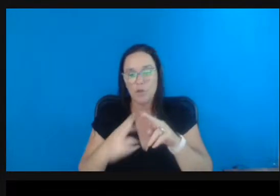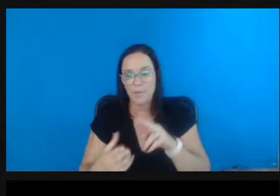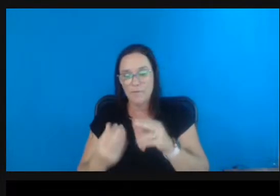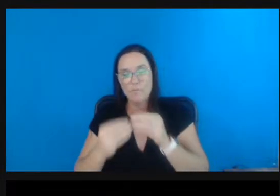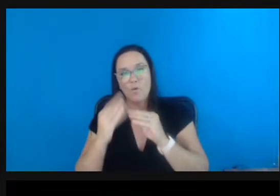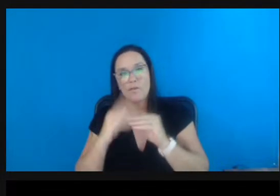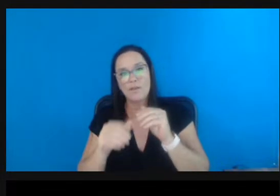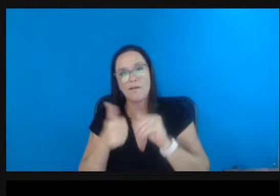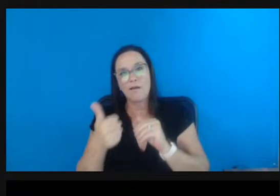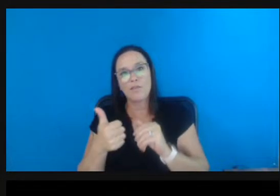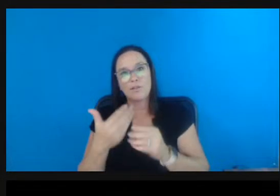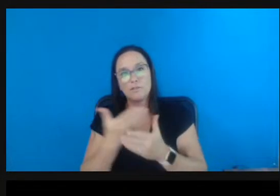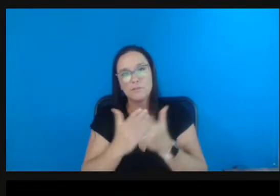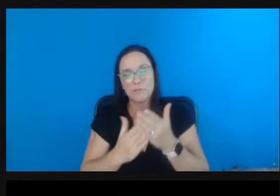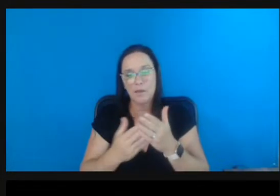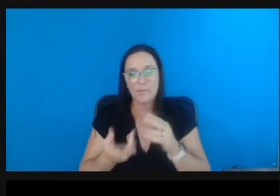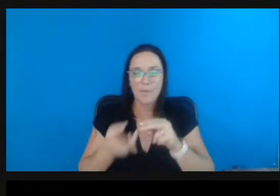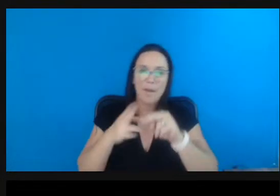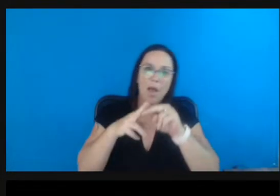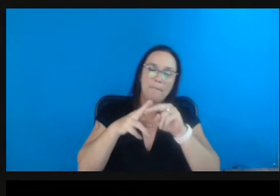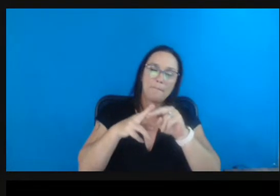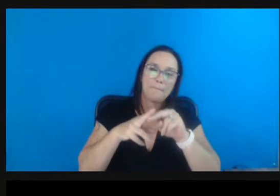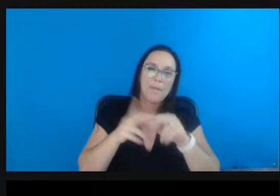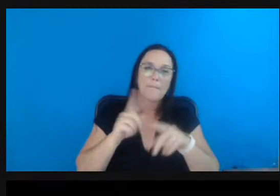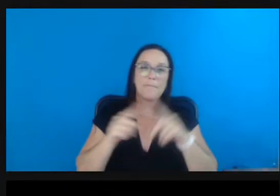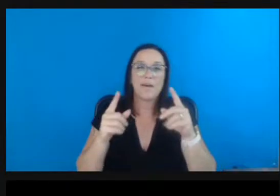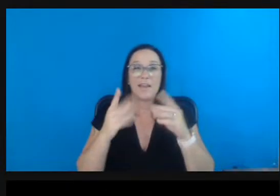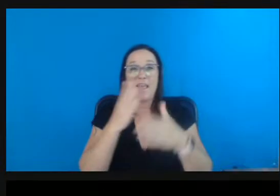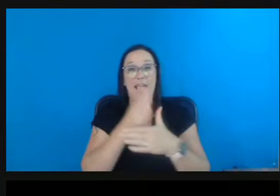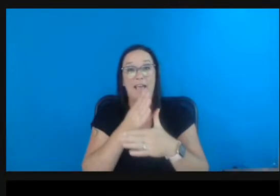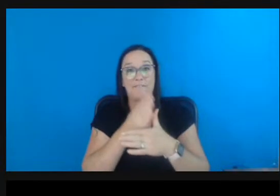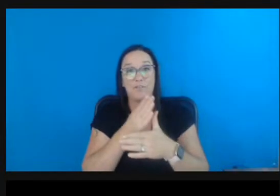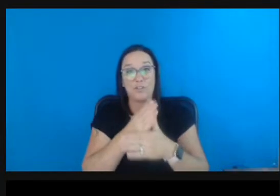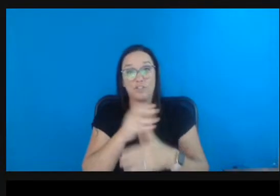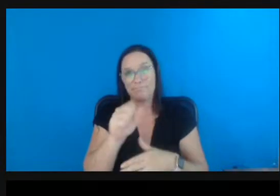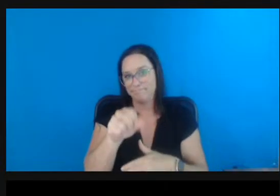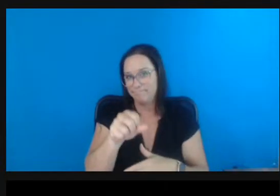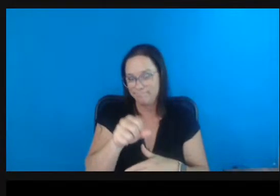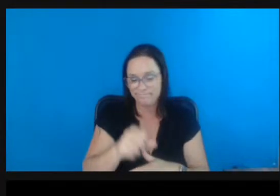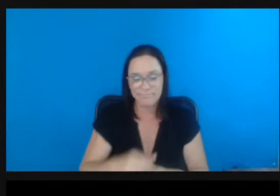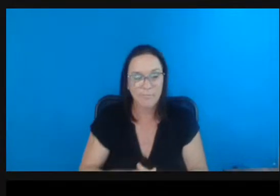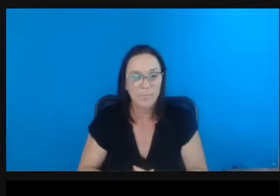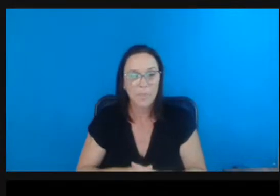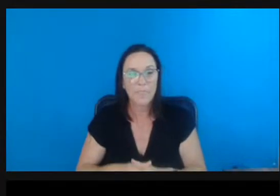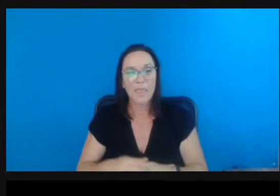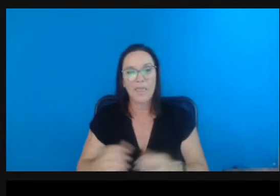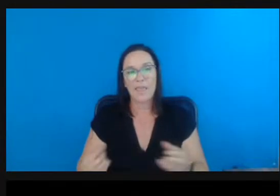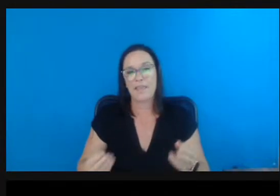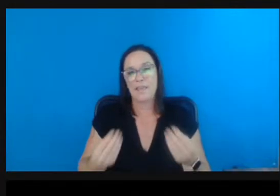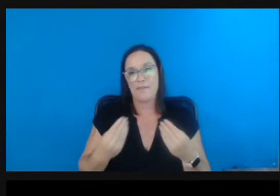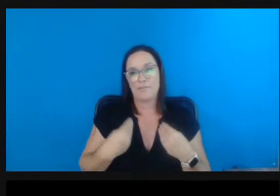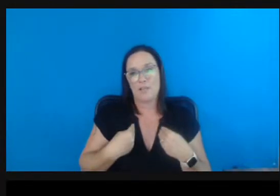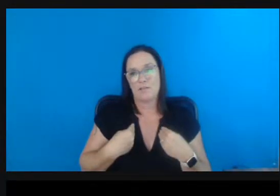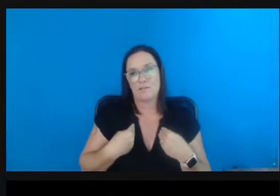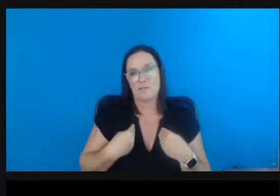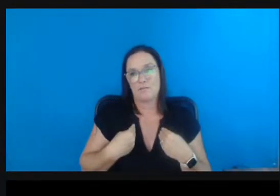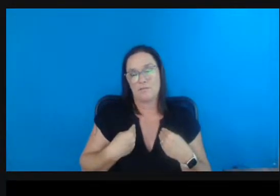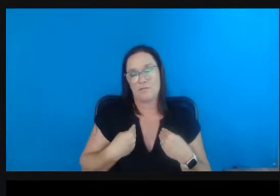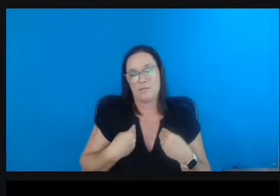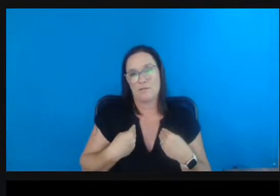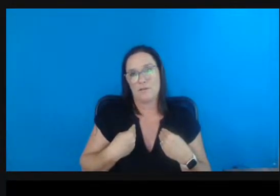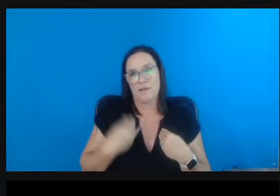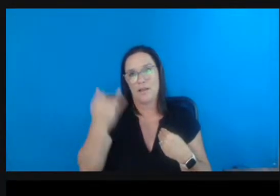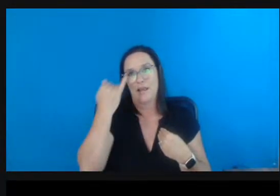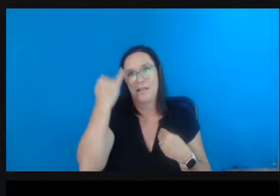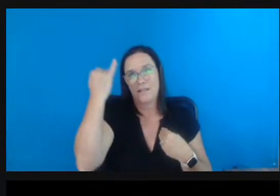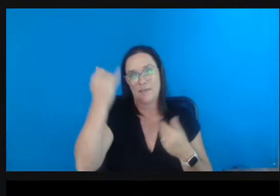some of them come back up more than others. But on average, in total, well, yes. It gives us a proxy for variations. The input